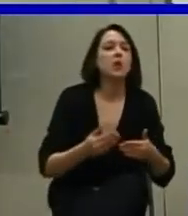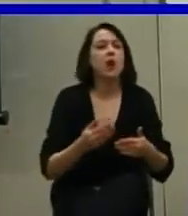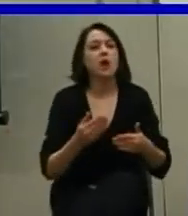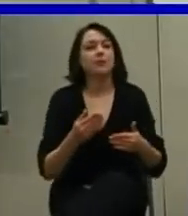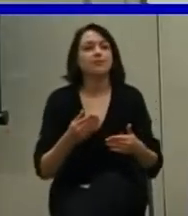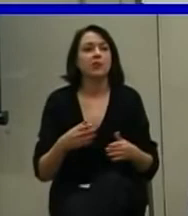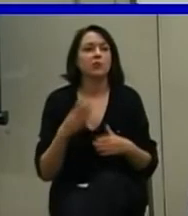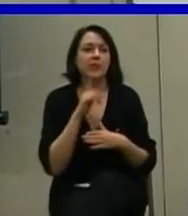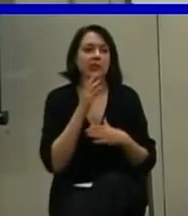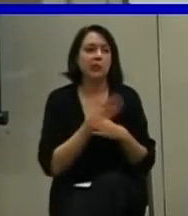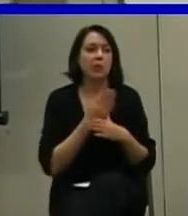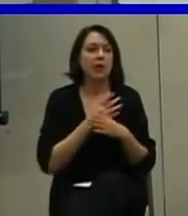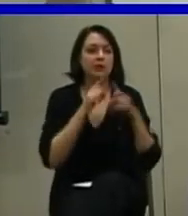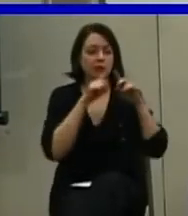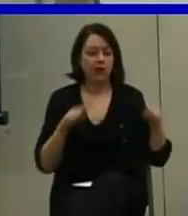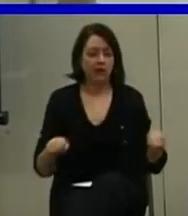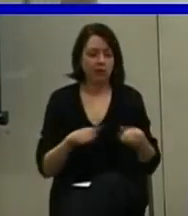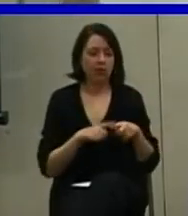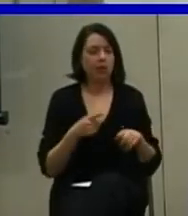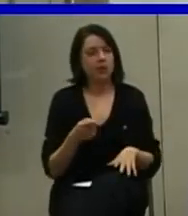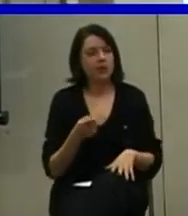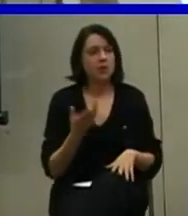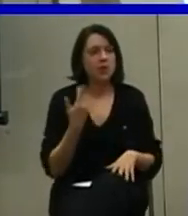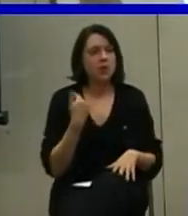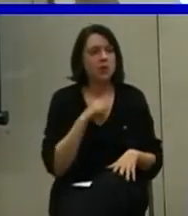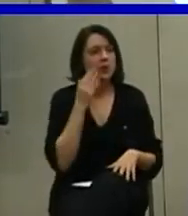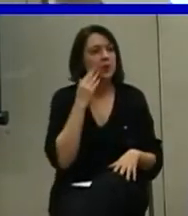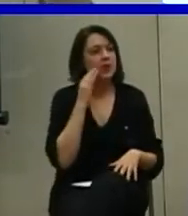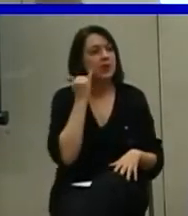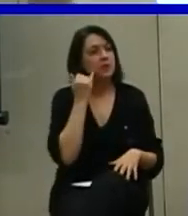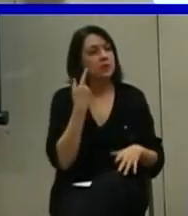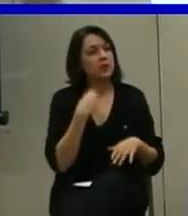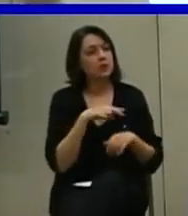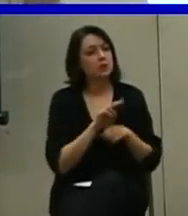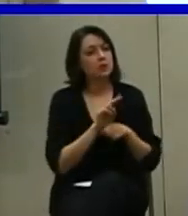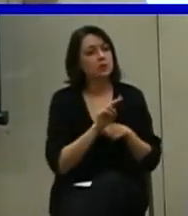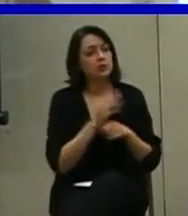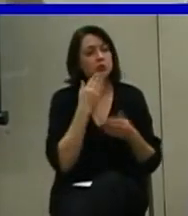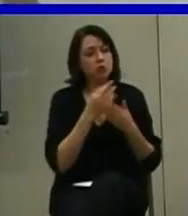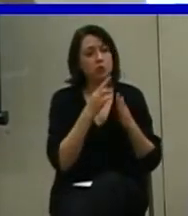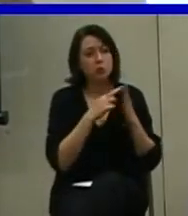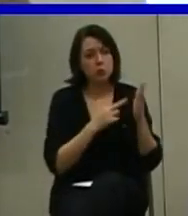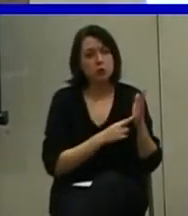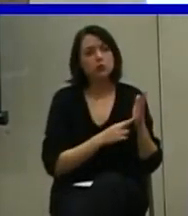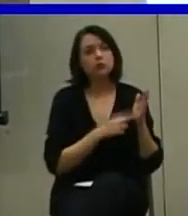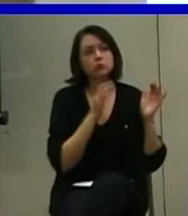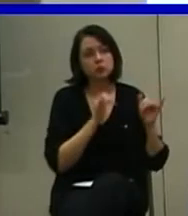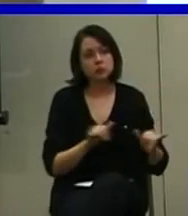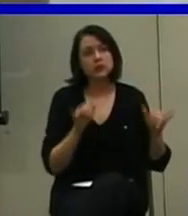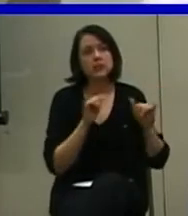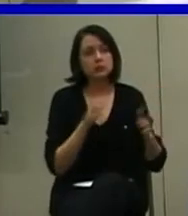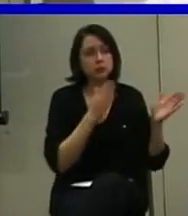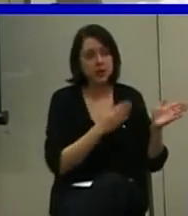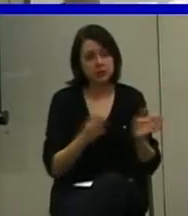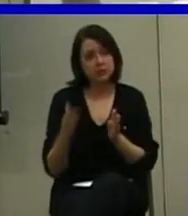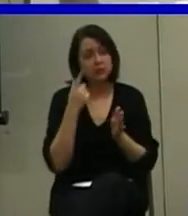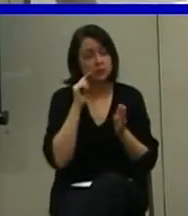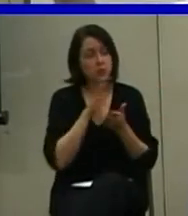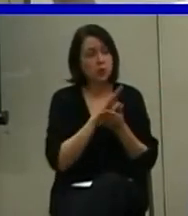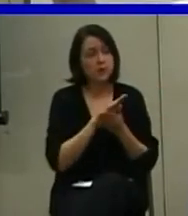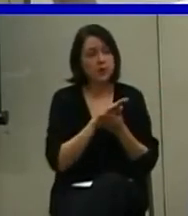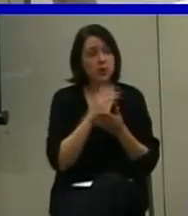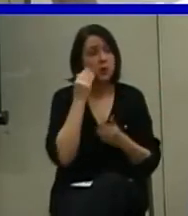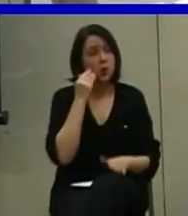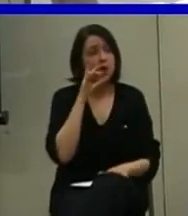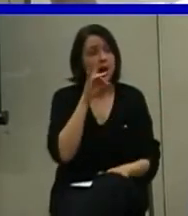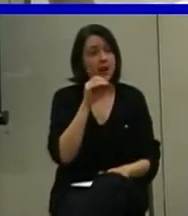triangle. We know that if we use good rules, routines, and arrangements across the school,